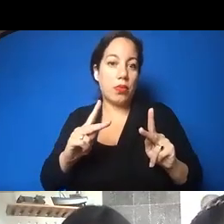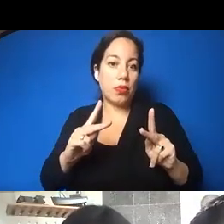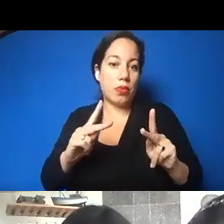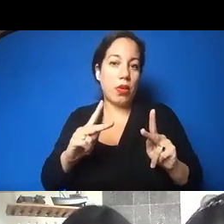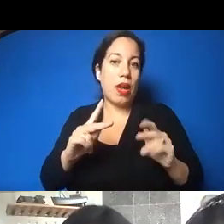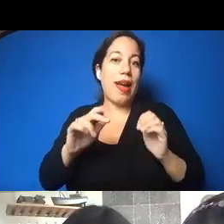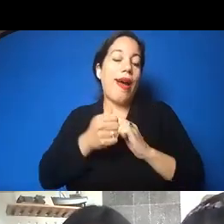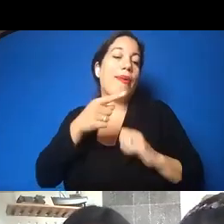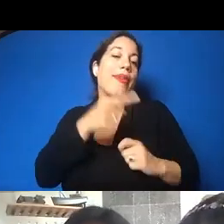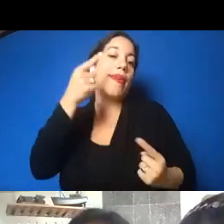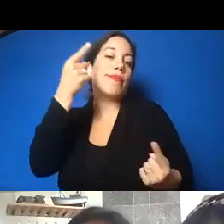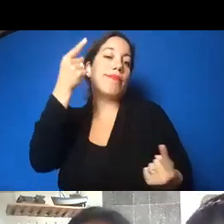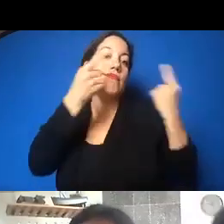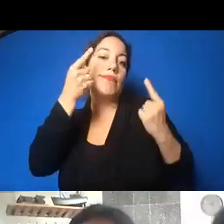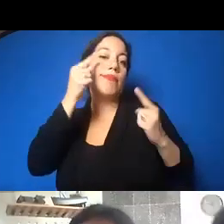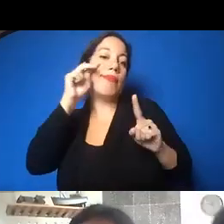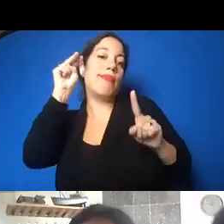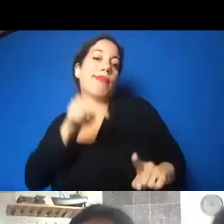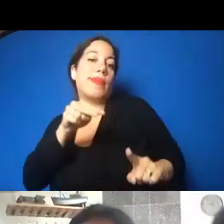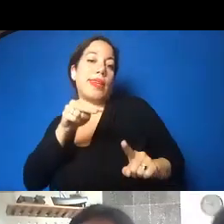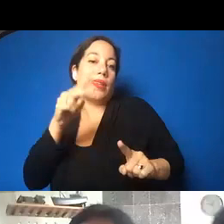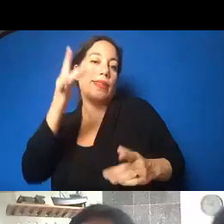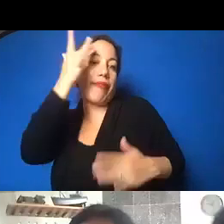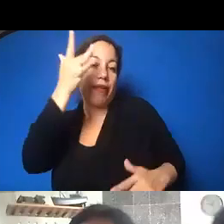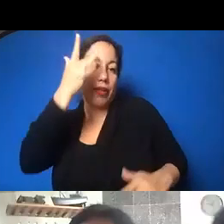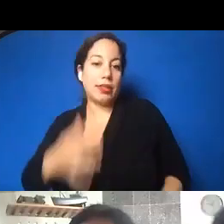coronavirus and what it implicates.